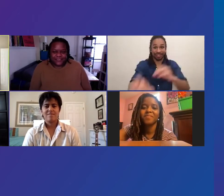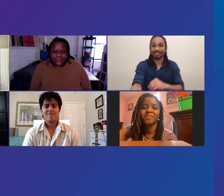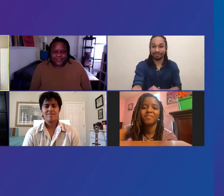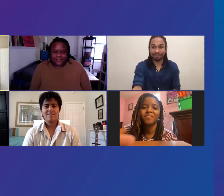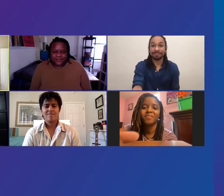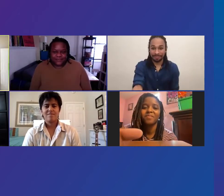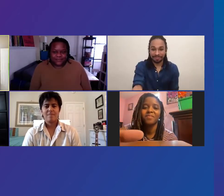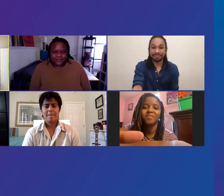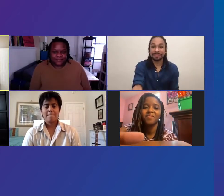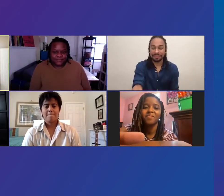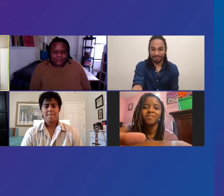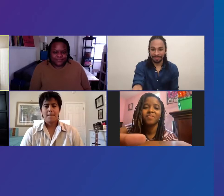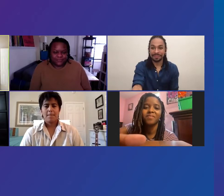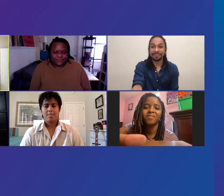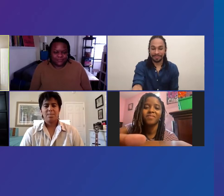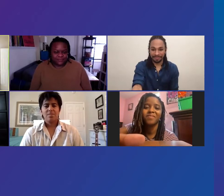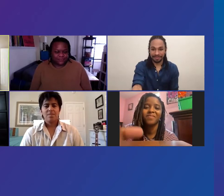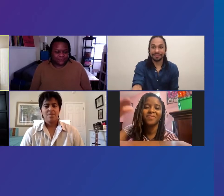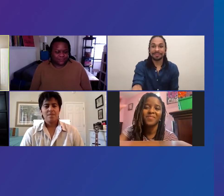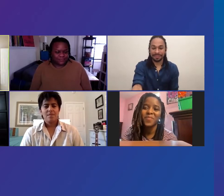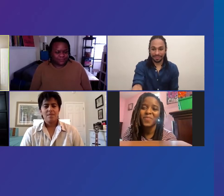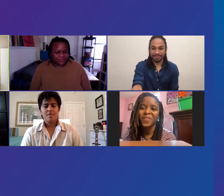And from here, can we please go to Brittany?